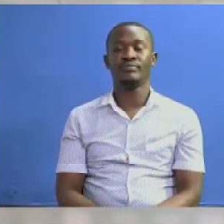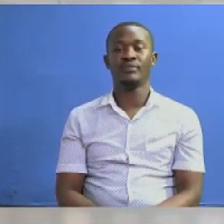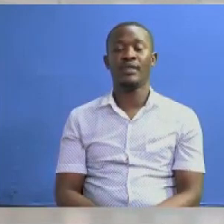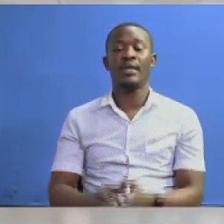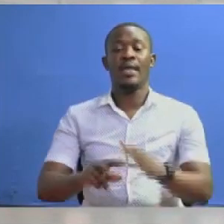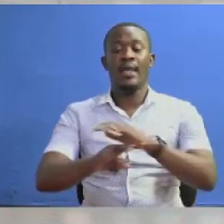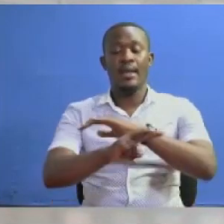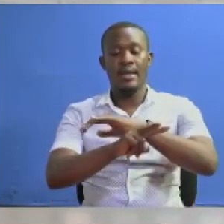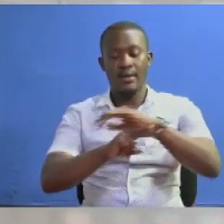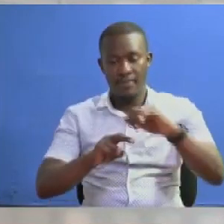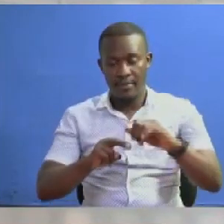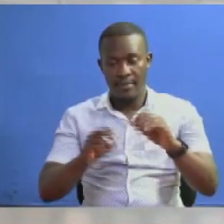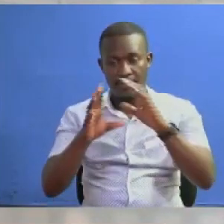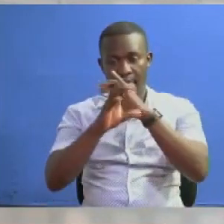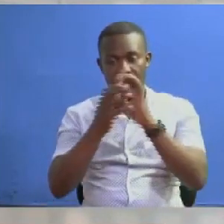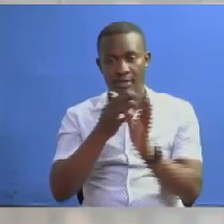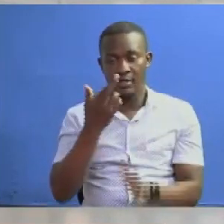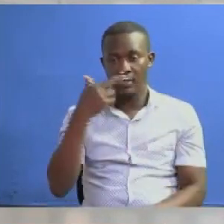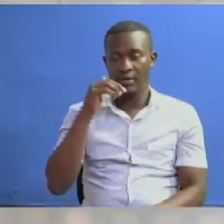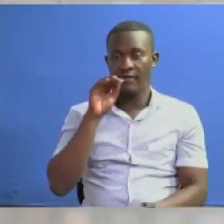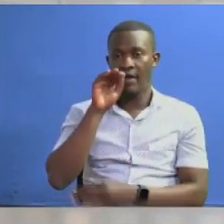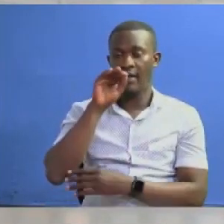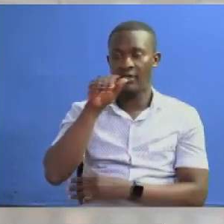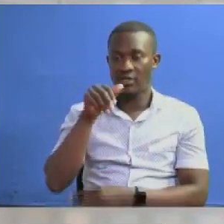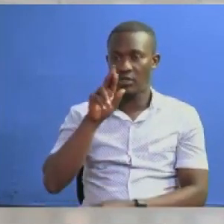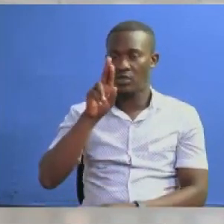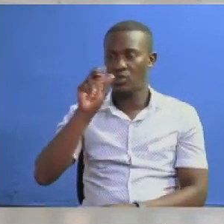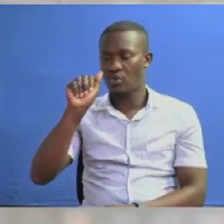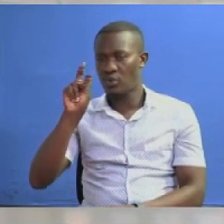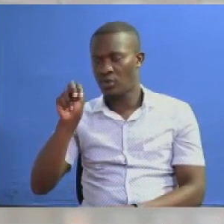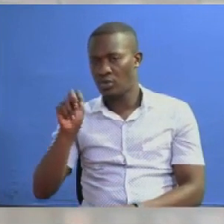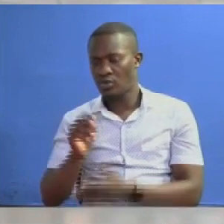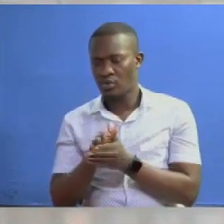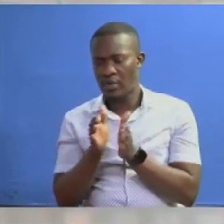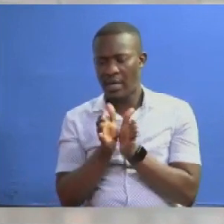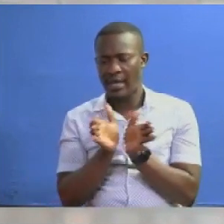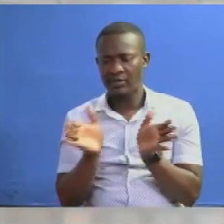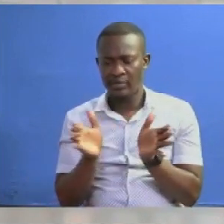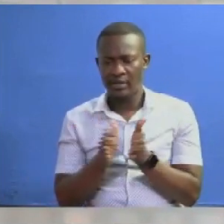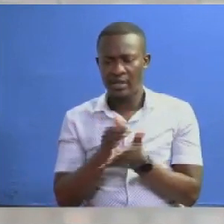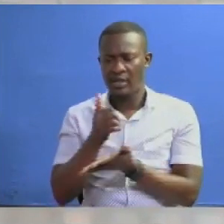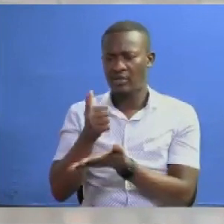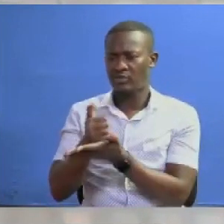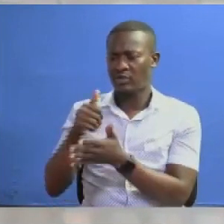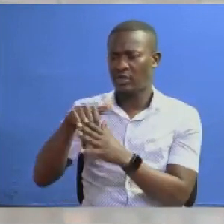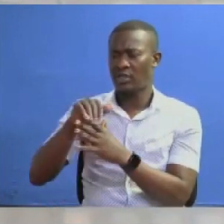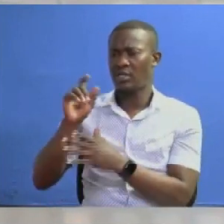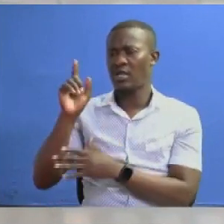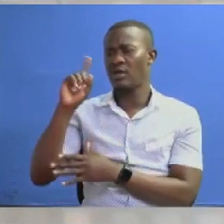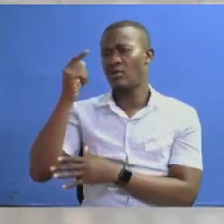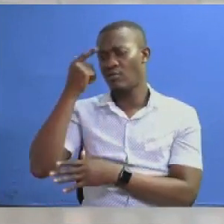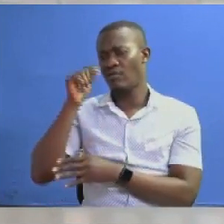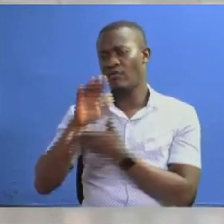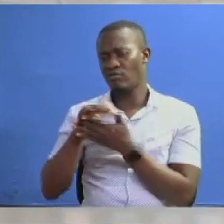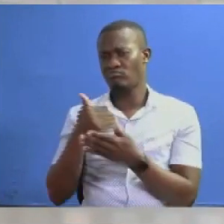Deputy President Rigathi Gachagua has asked the United Nations to expand the office in Nairobi for